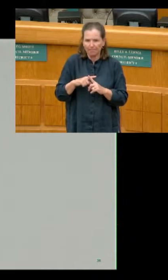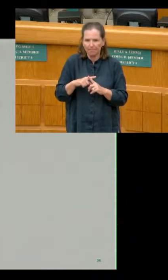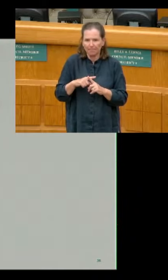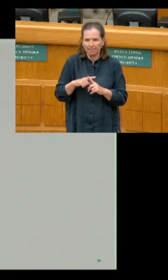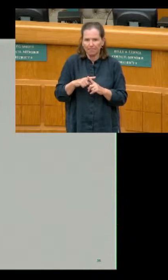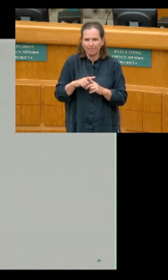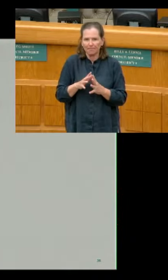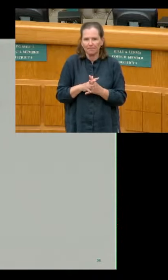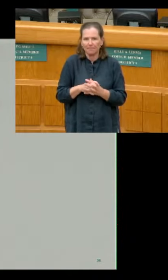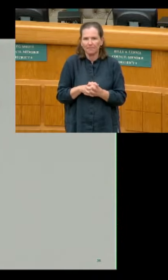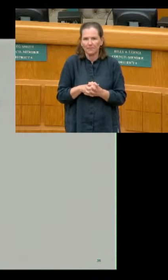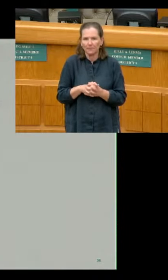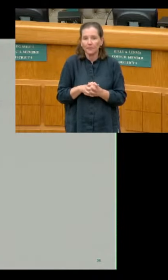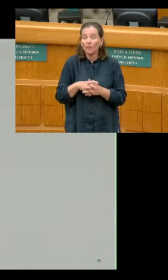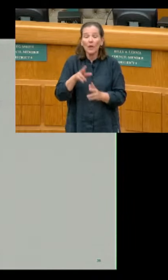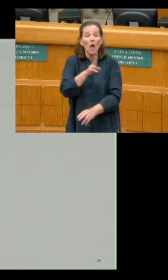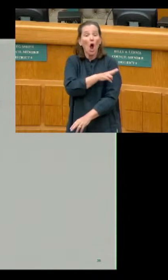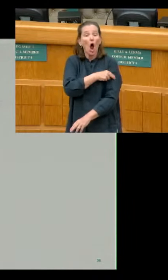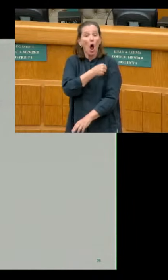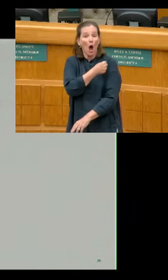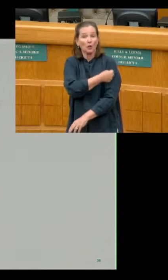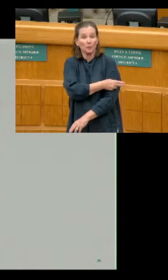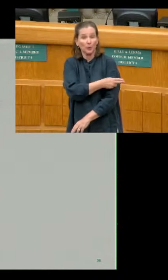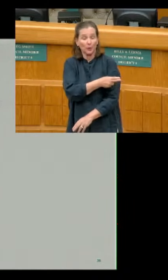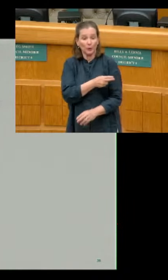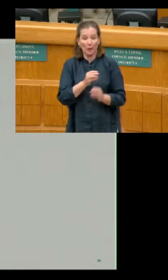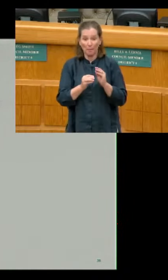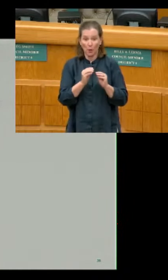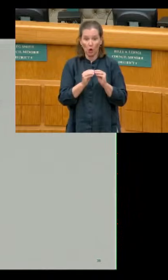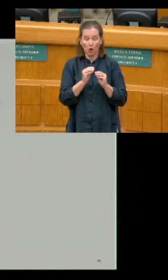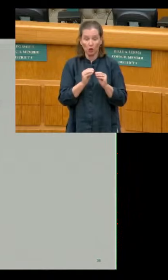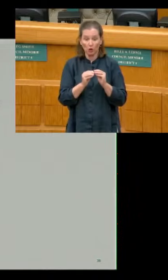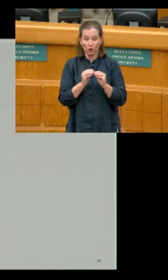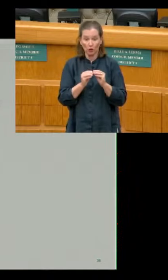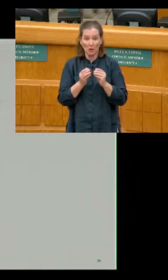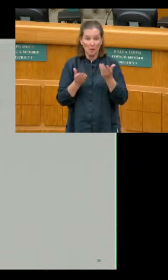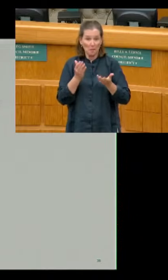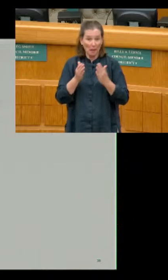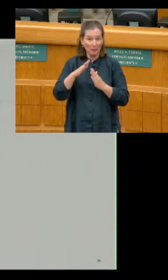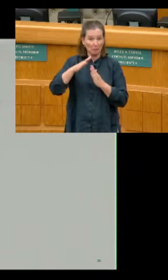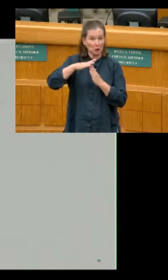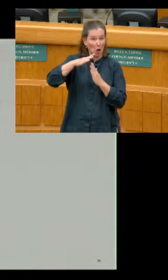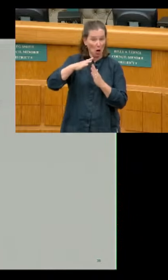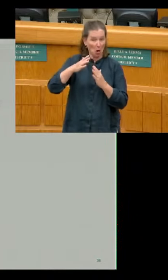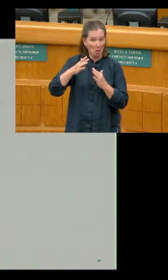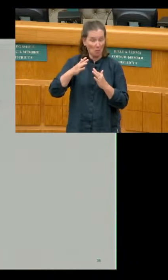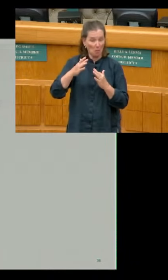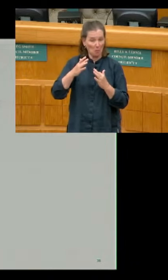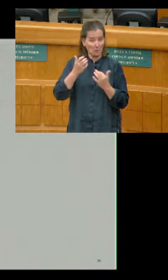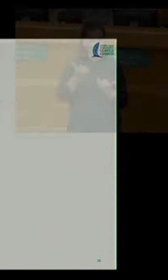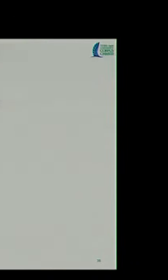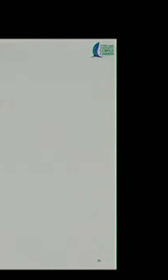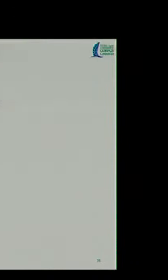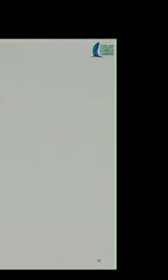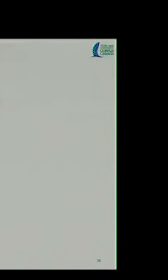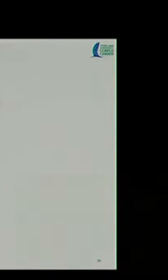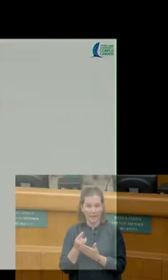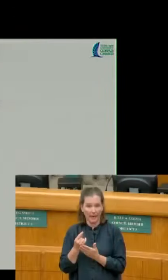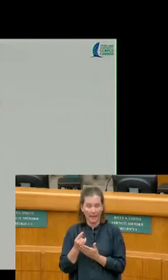point. The hospitalizations have peaked or are peaking, depending upon whether you're looking at the total number of inpatients